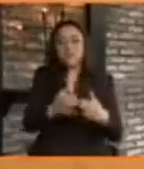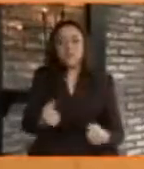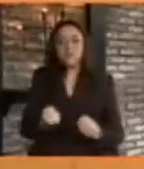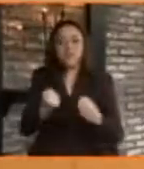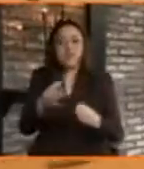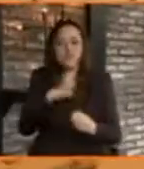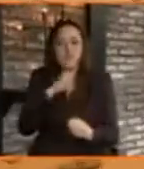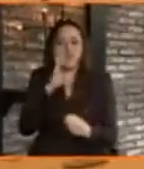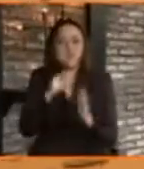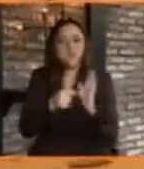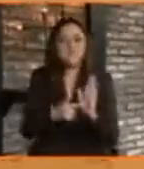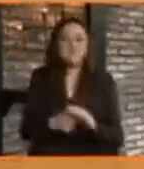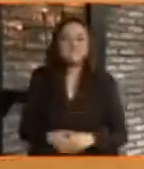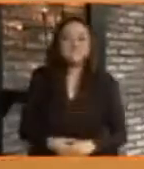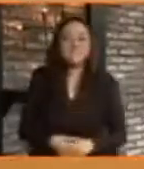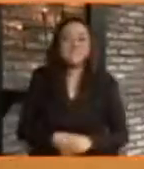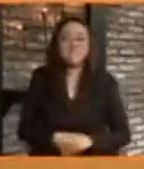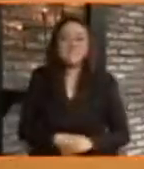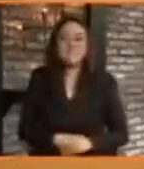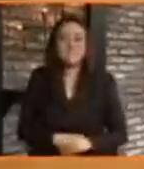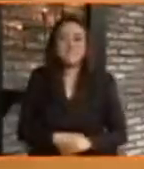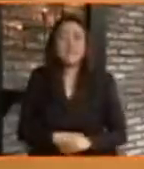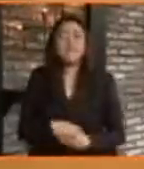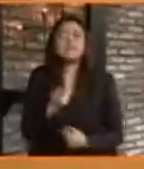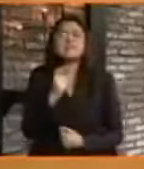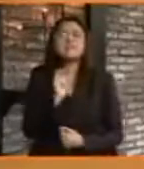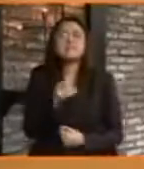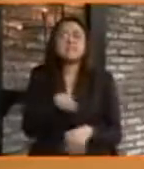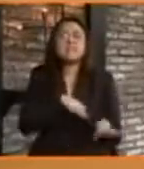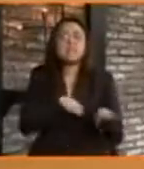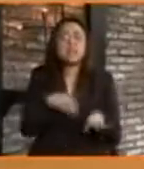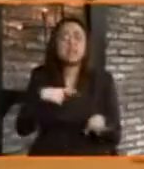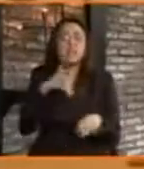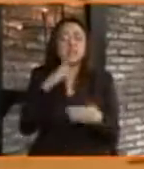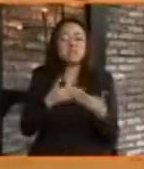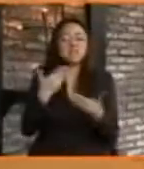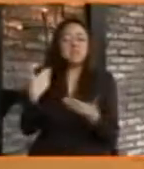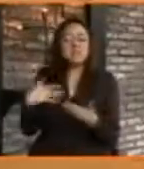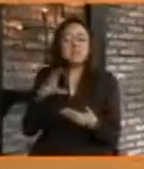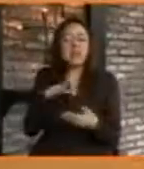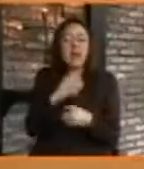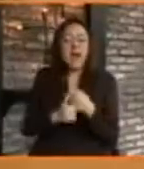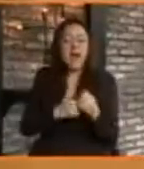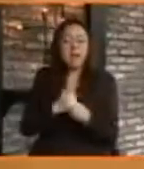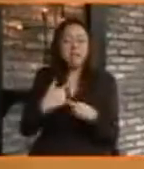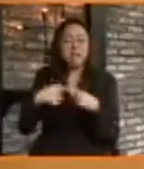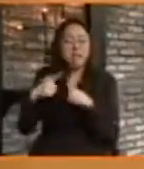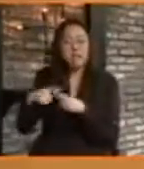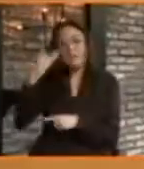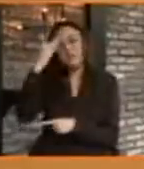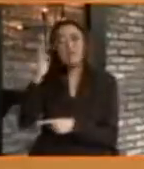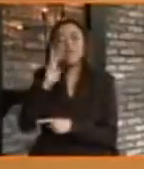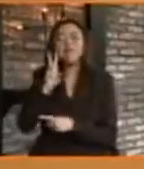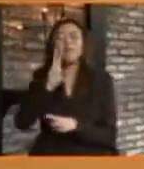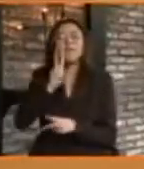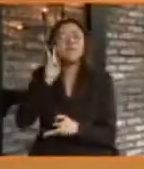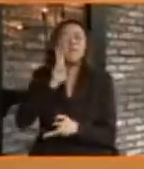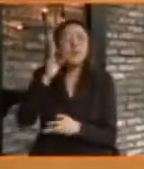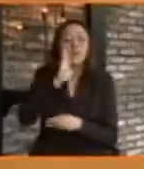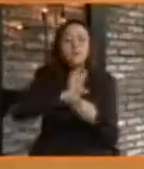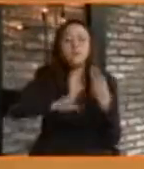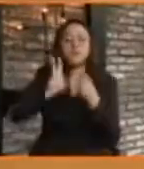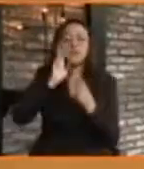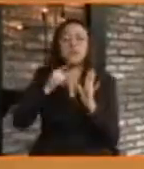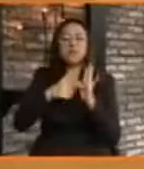authority of the U.S. military. The work is actually several decades old. It has been on view many times around the